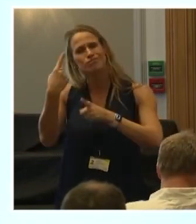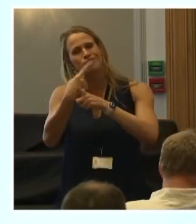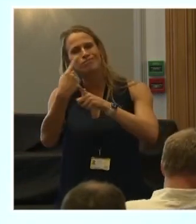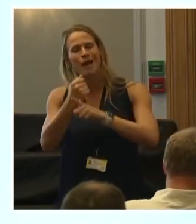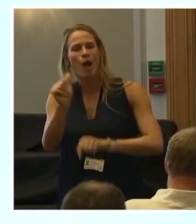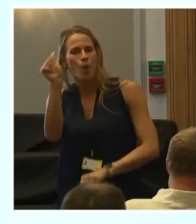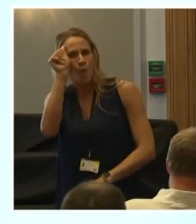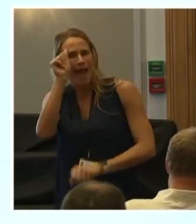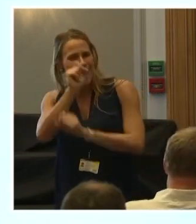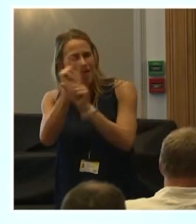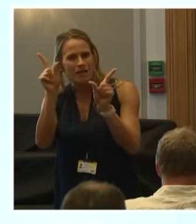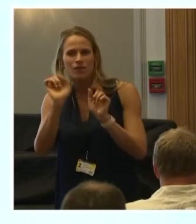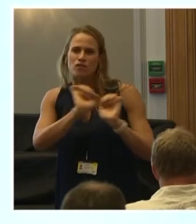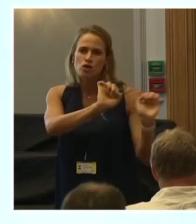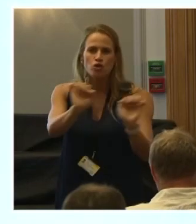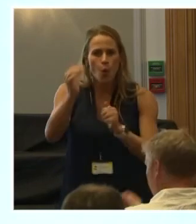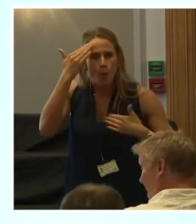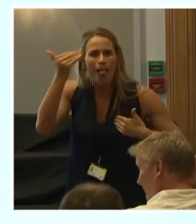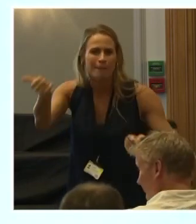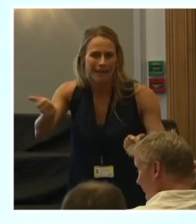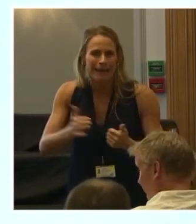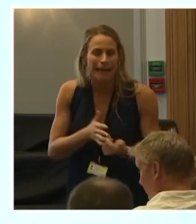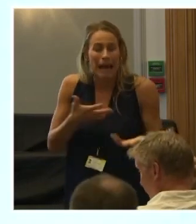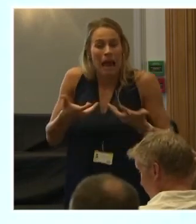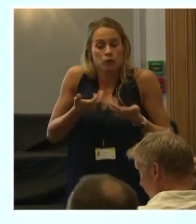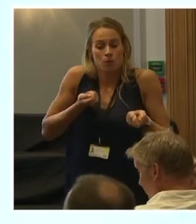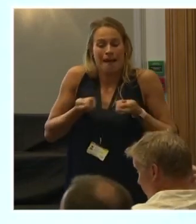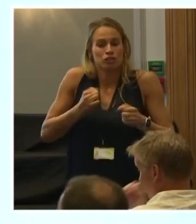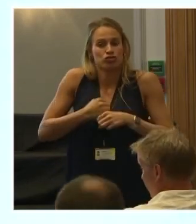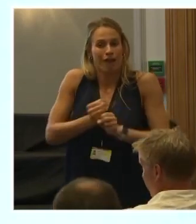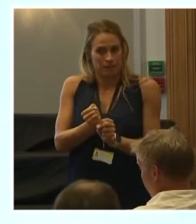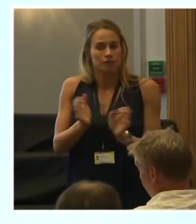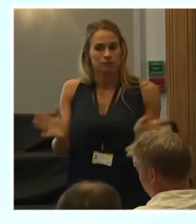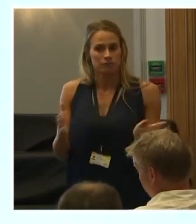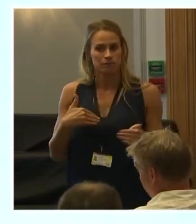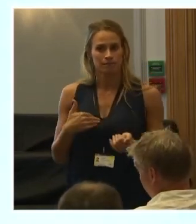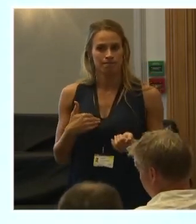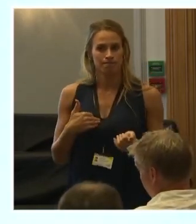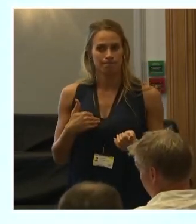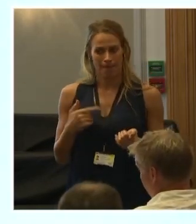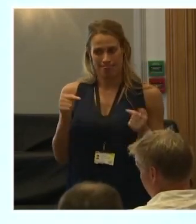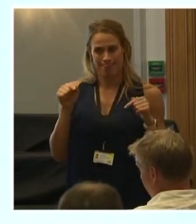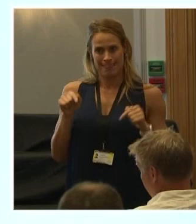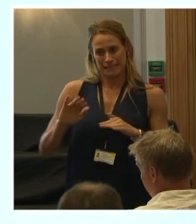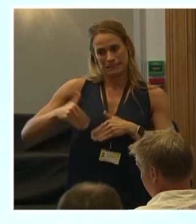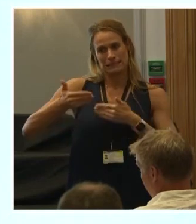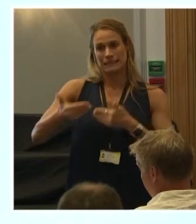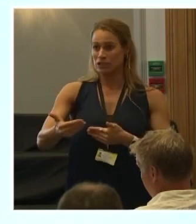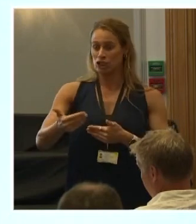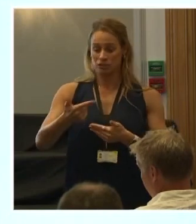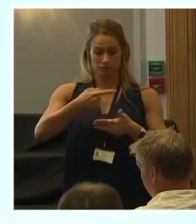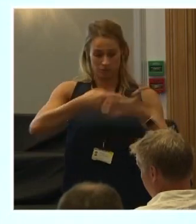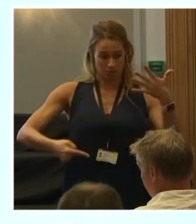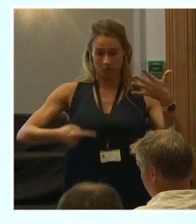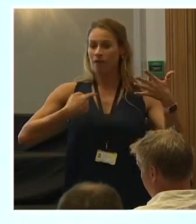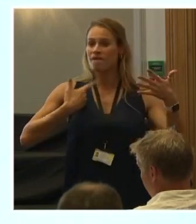and the tools to manage day-to-day stress. And this session has been put together as a direct response to the requests that we've received